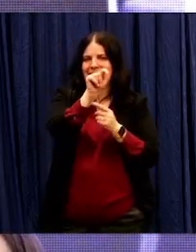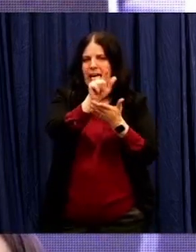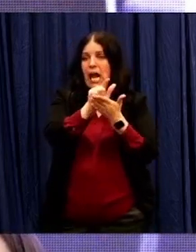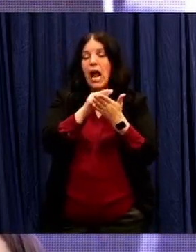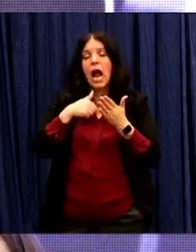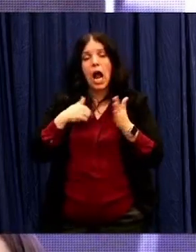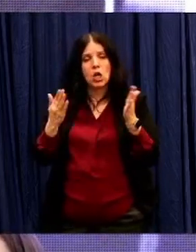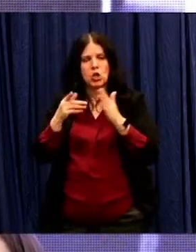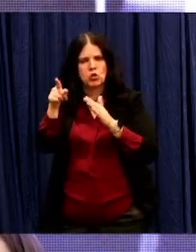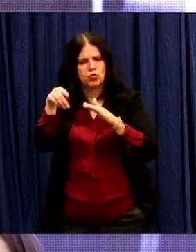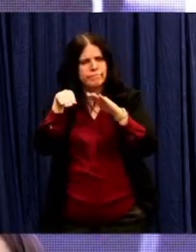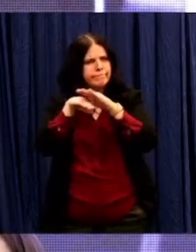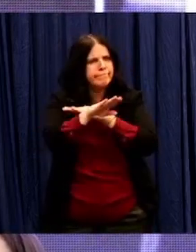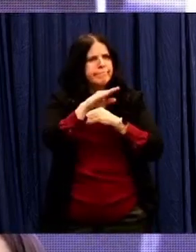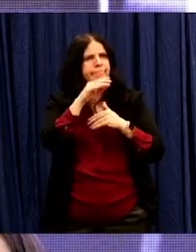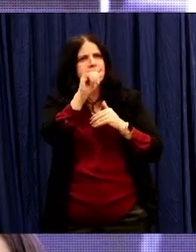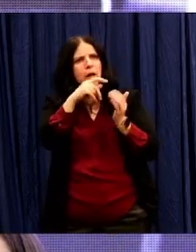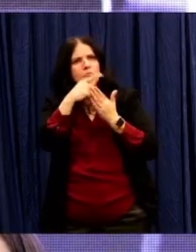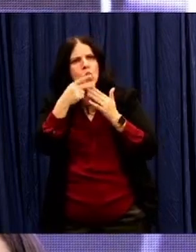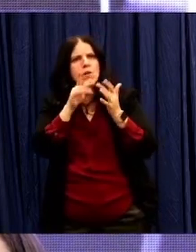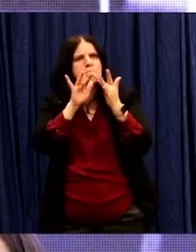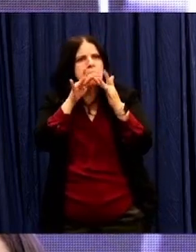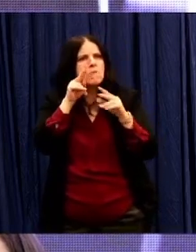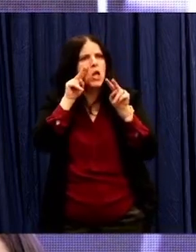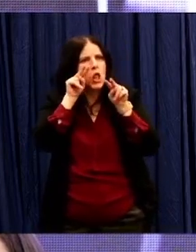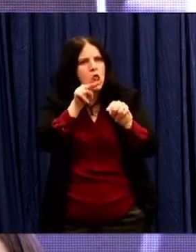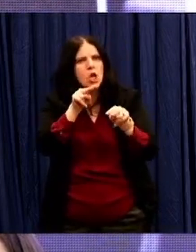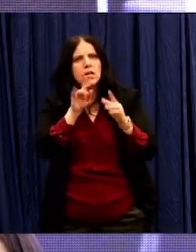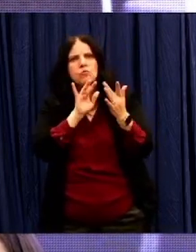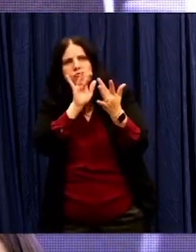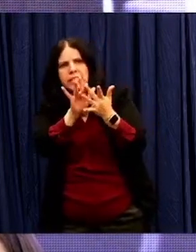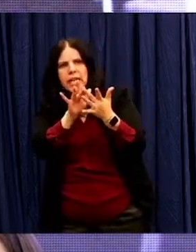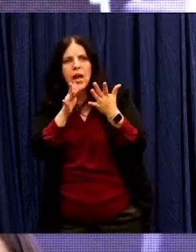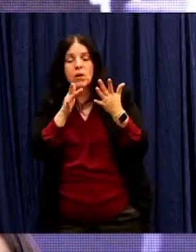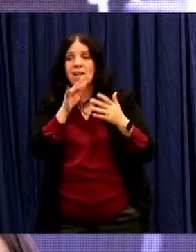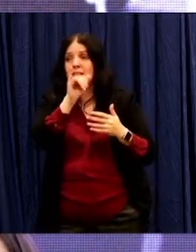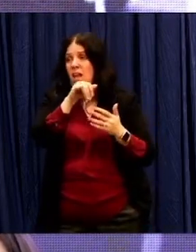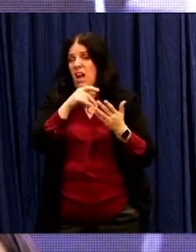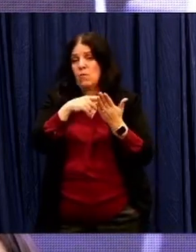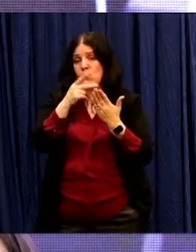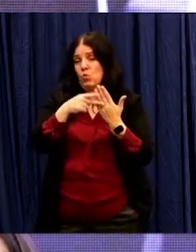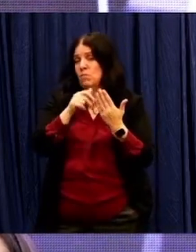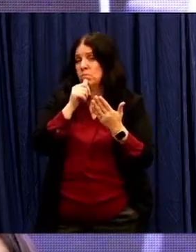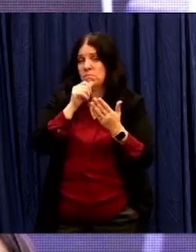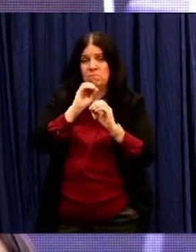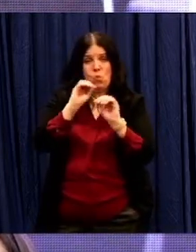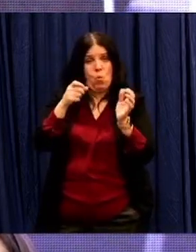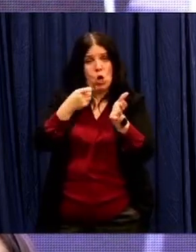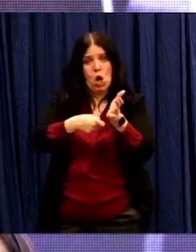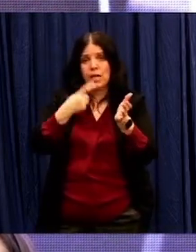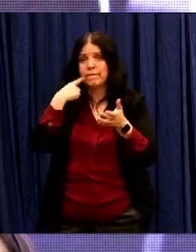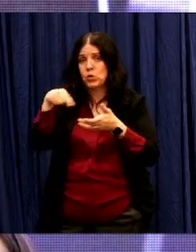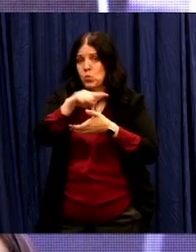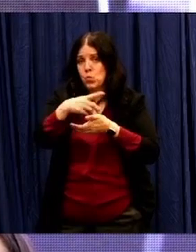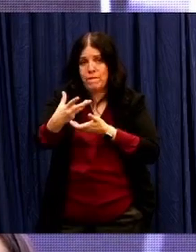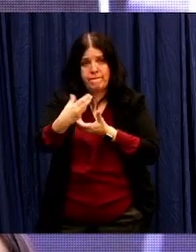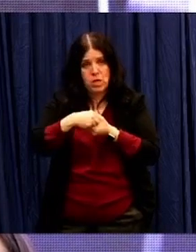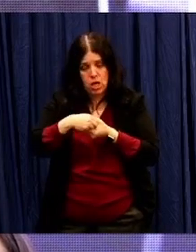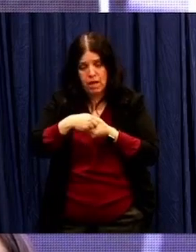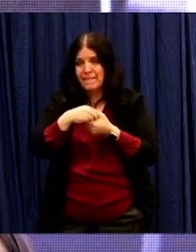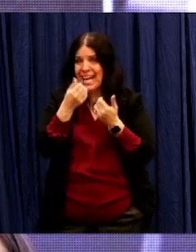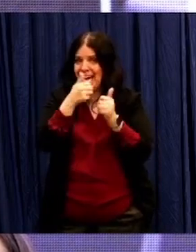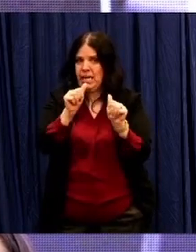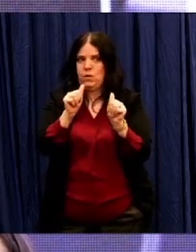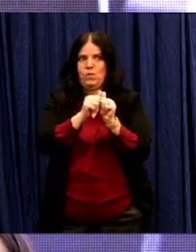program. The program is at no cost for individuals to participate, and there